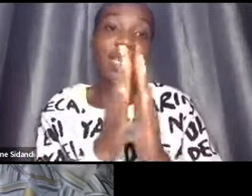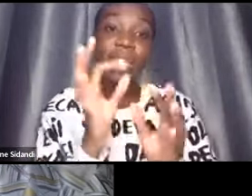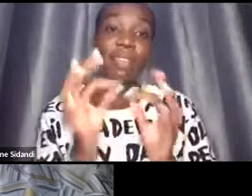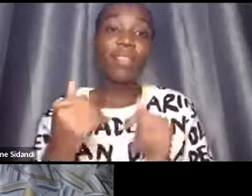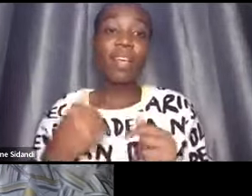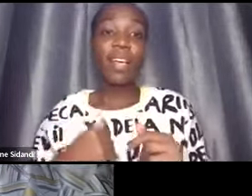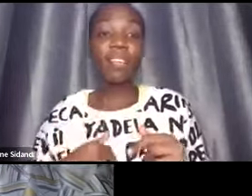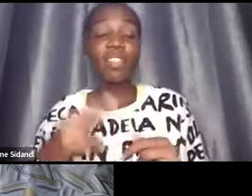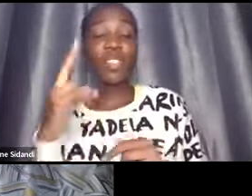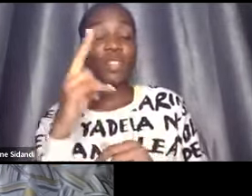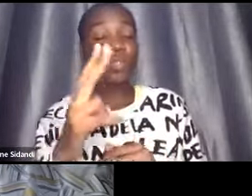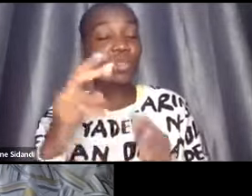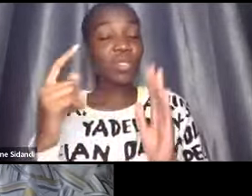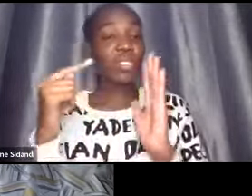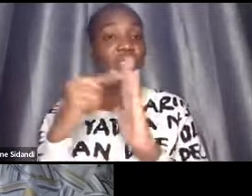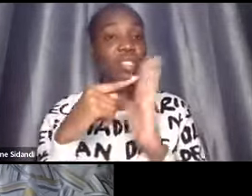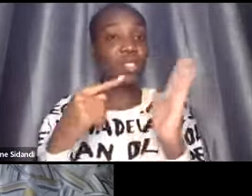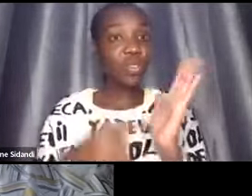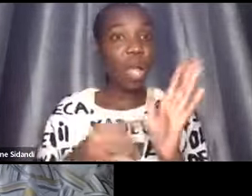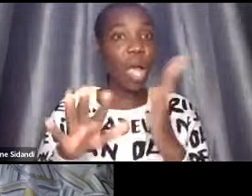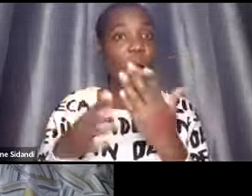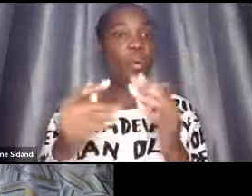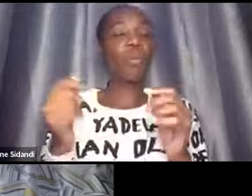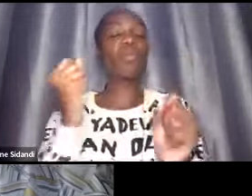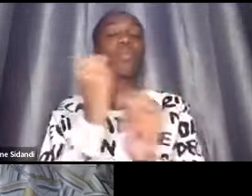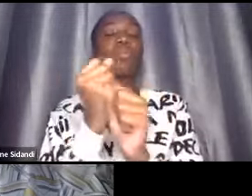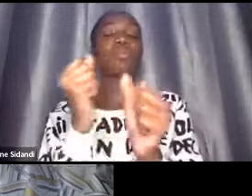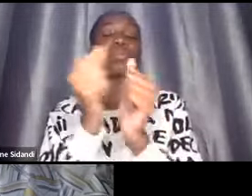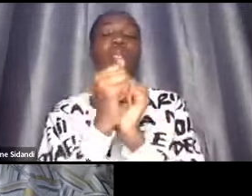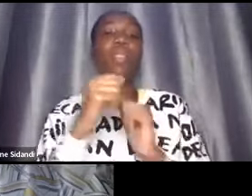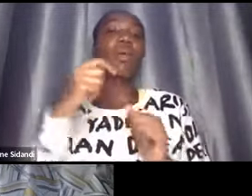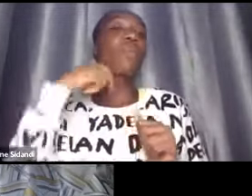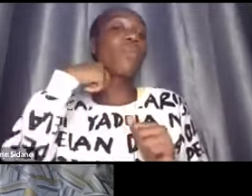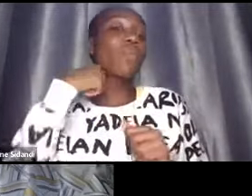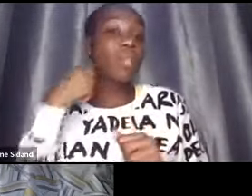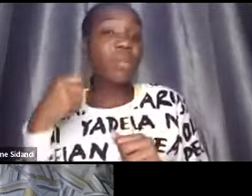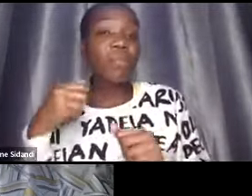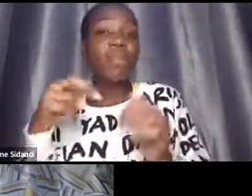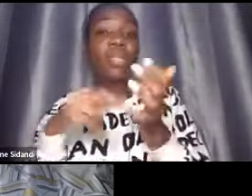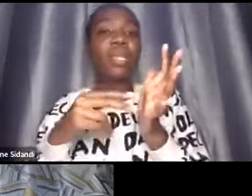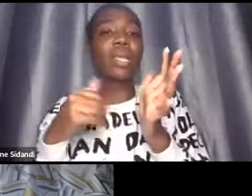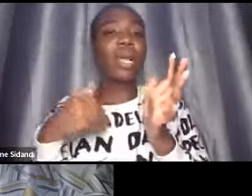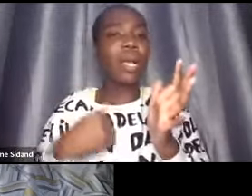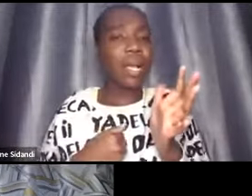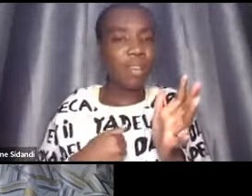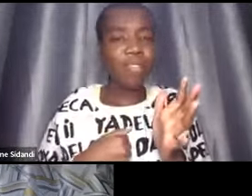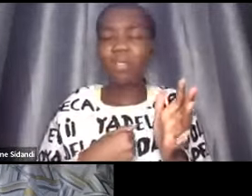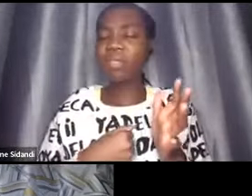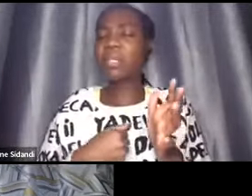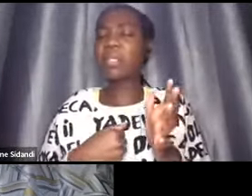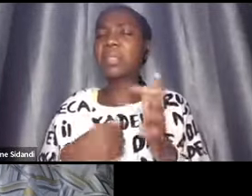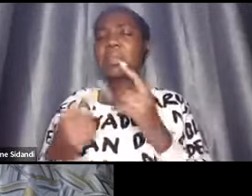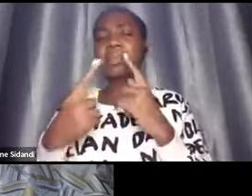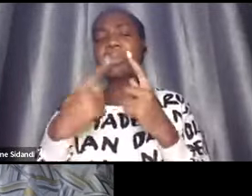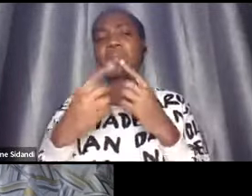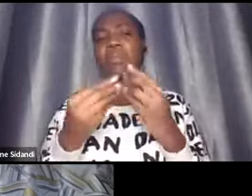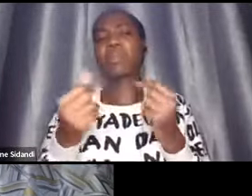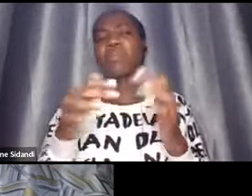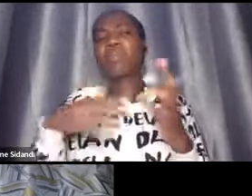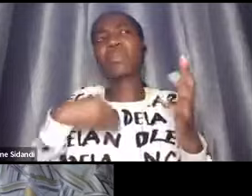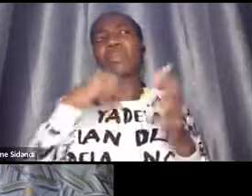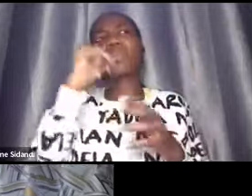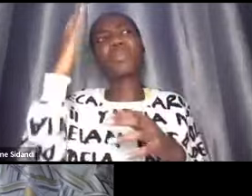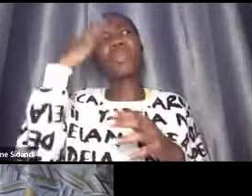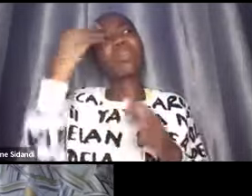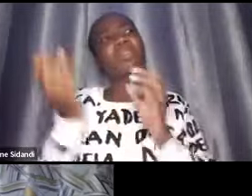help us know how to deal with bullies. One is what we call a defensive aggressive complex, which I don't know how I can explain with this limited